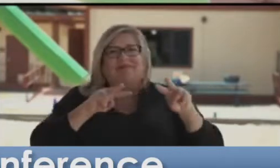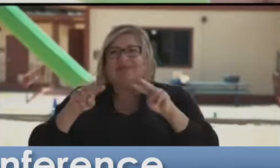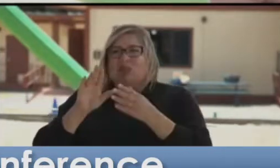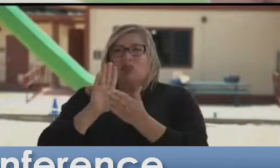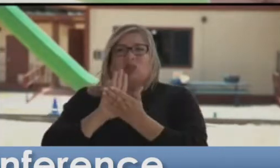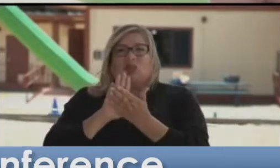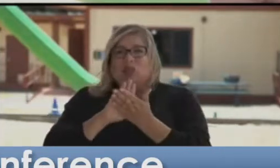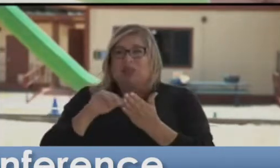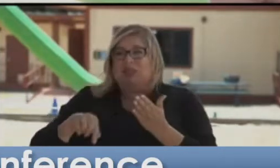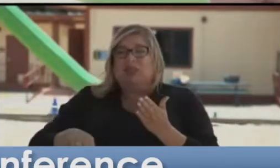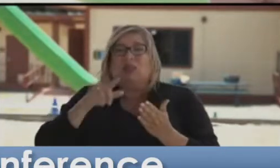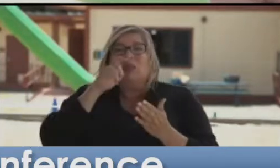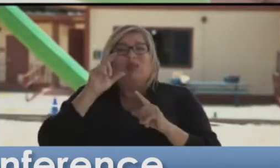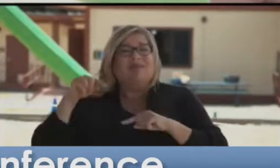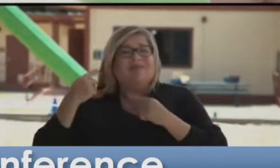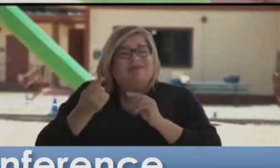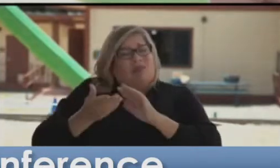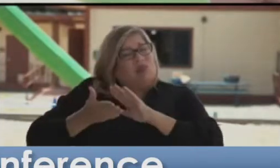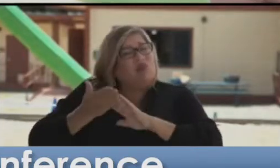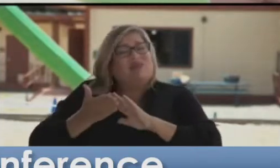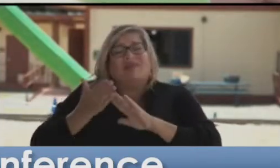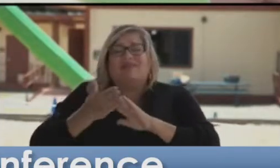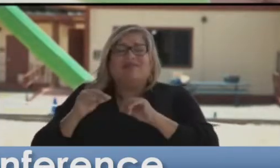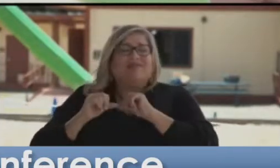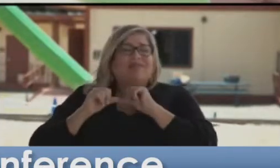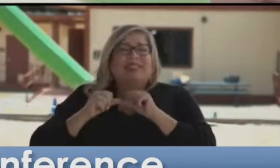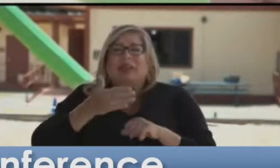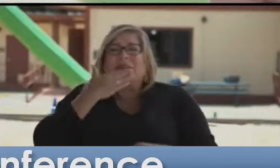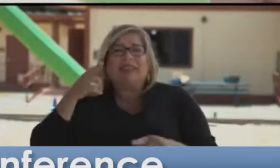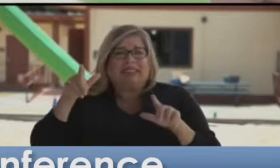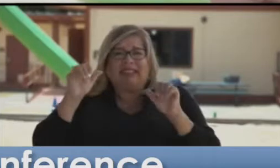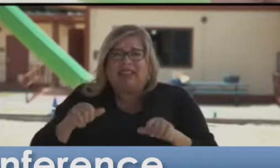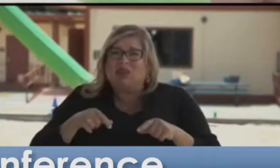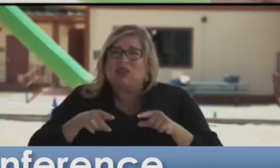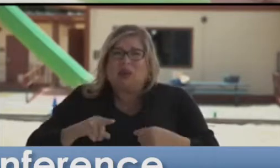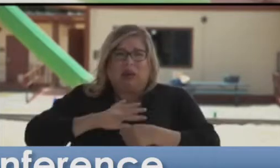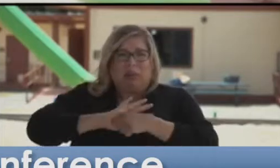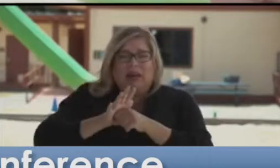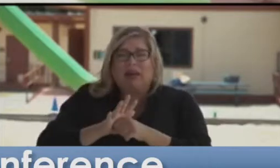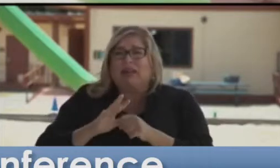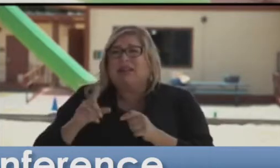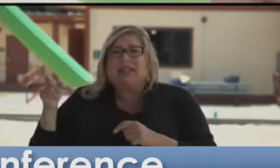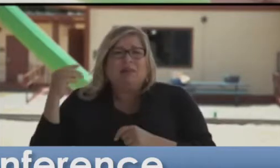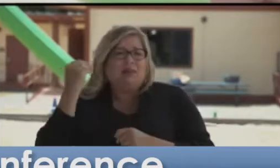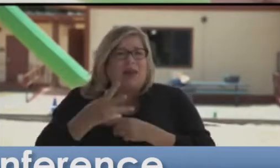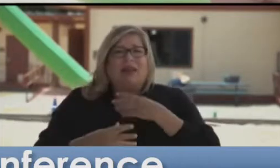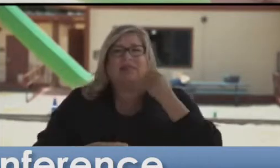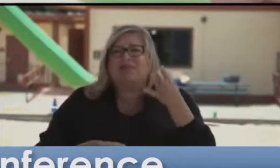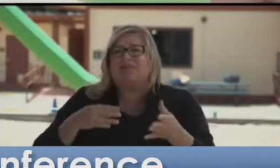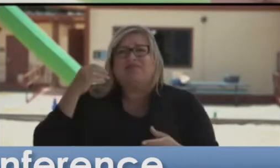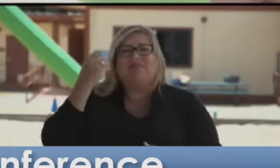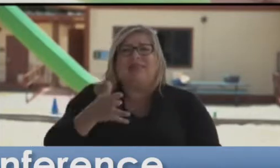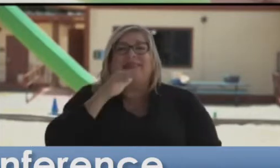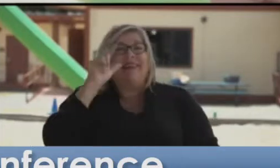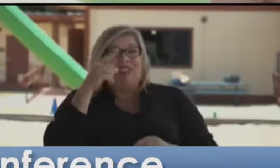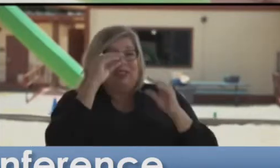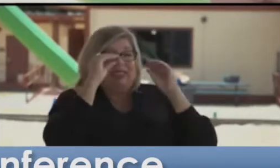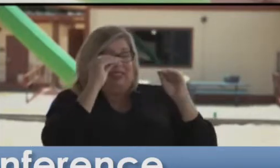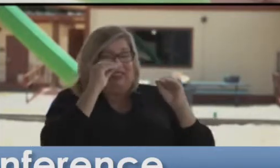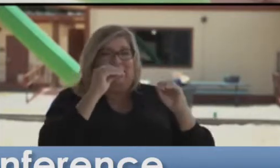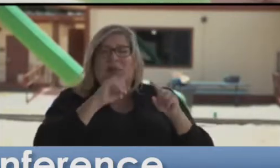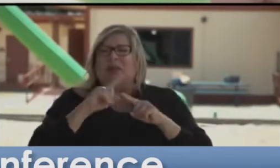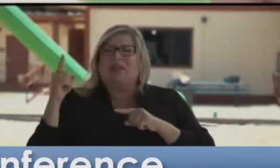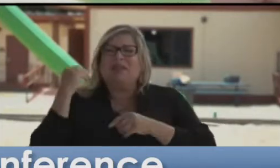been operating, doing the best they can during the pandemic, really providing not just the educational services to young